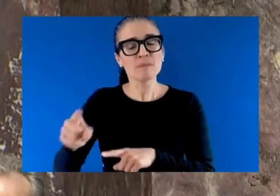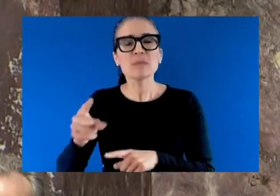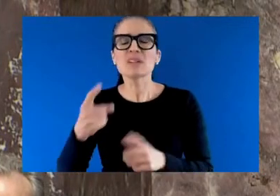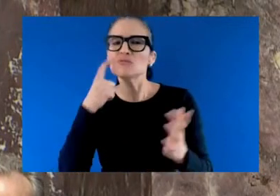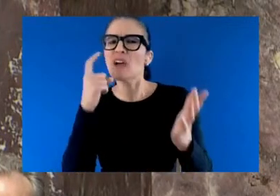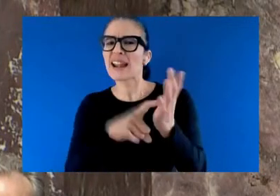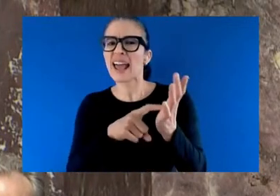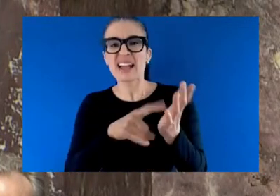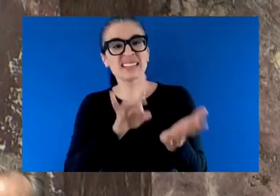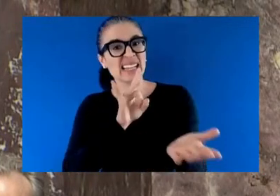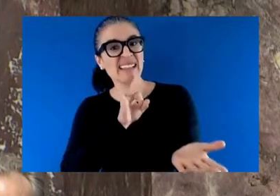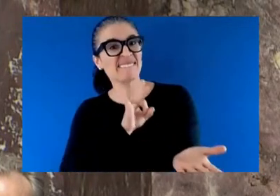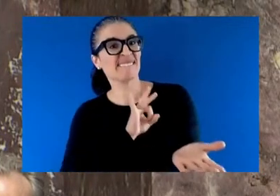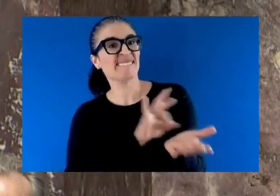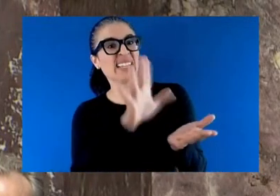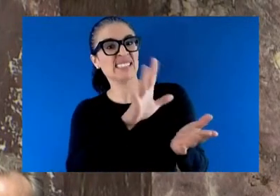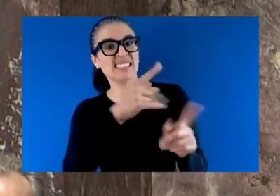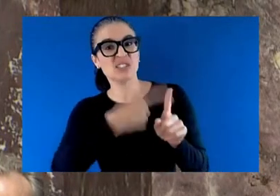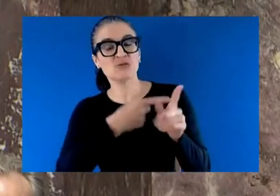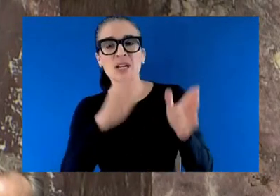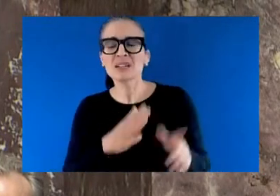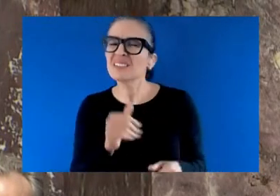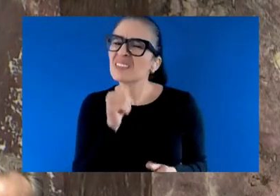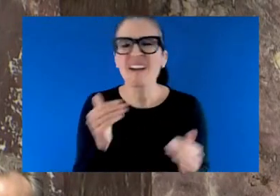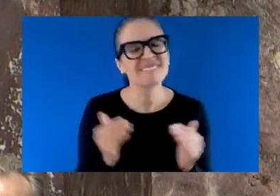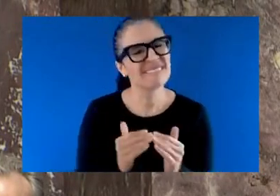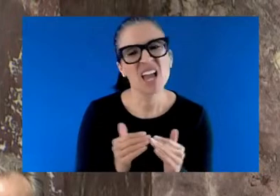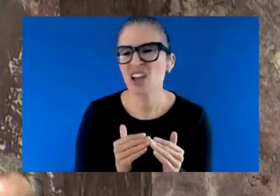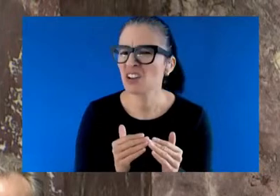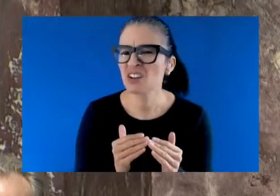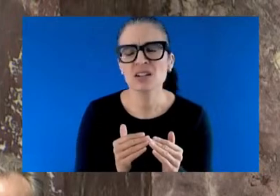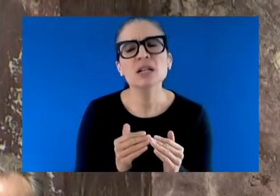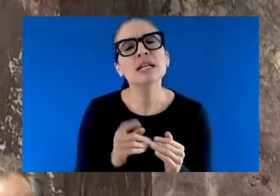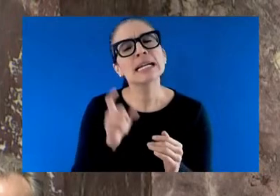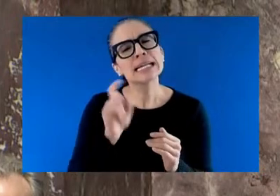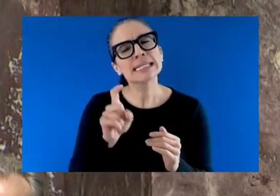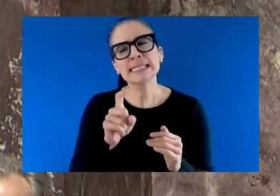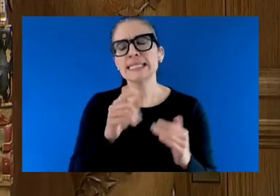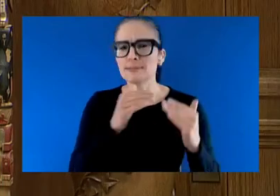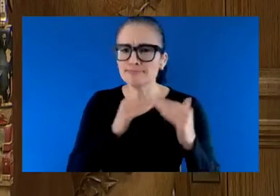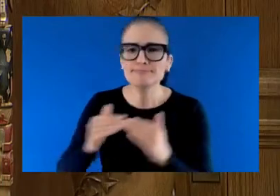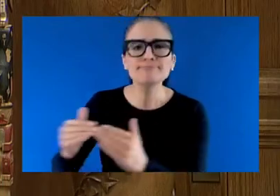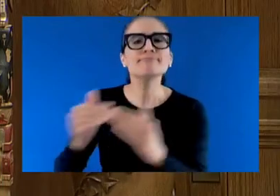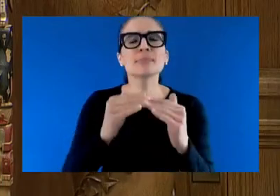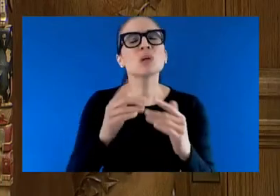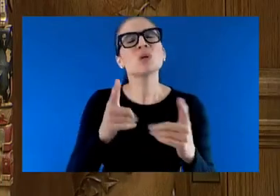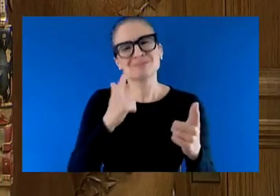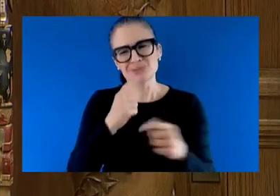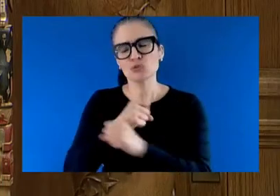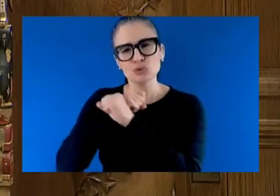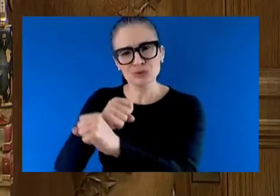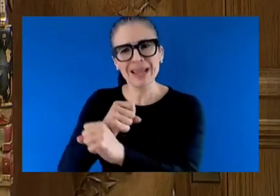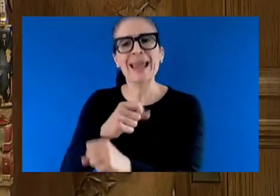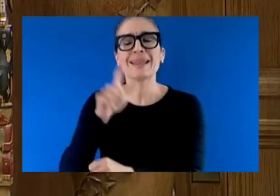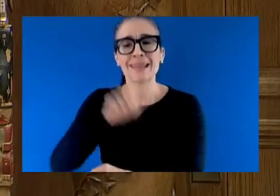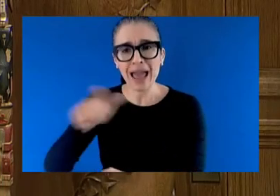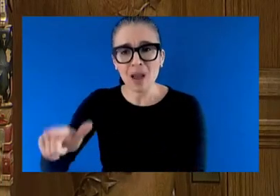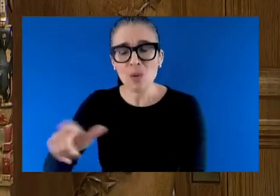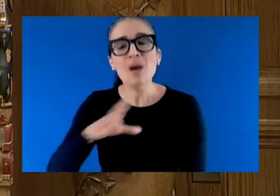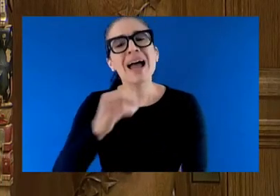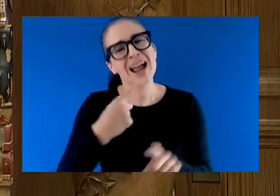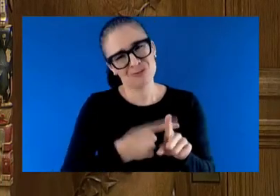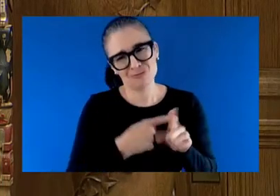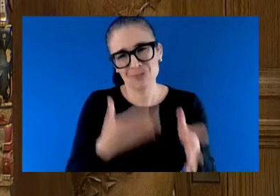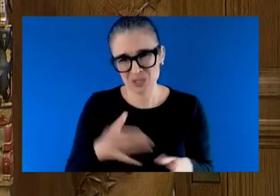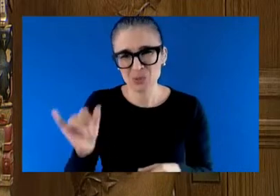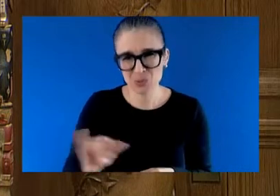overall balance between the rights and interests of landlords and tenants. The question is first reading of the bill. All those in favour indicate